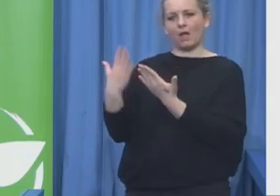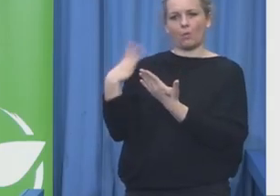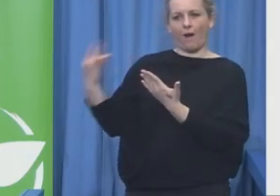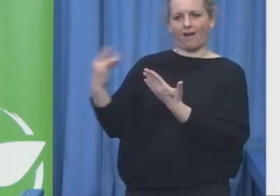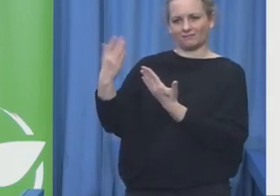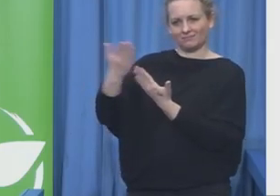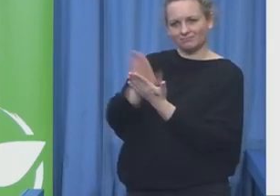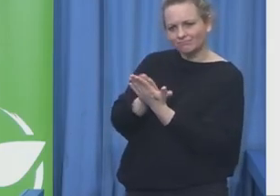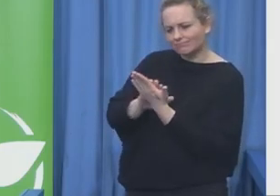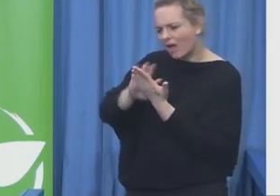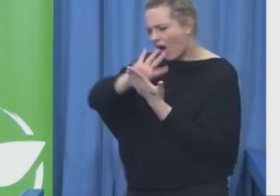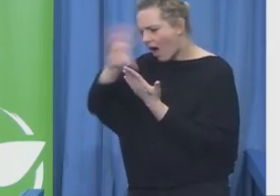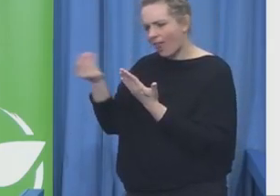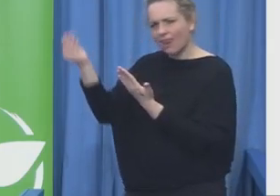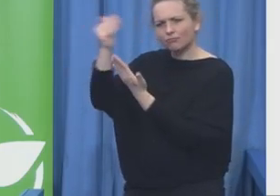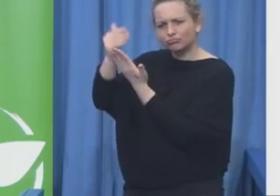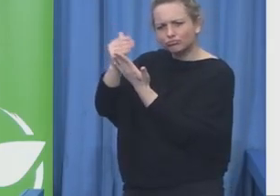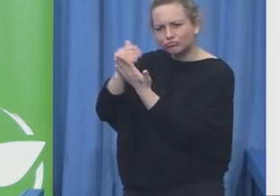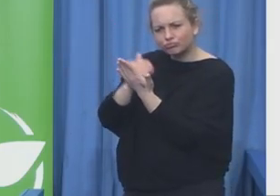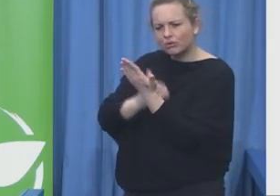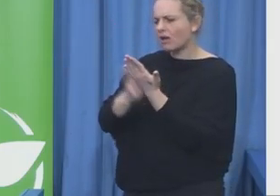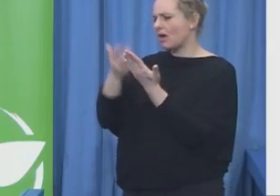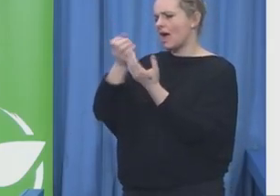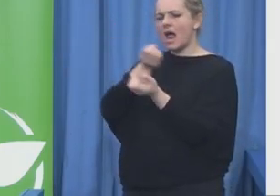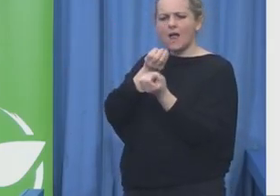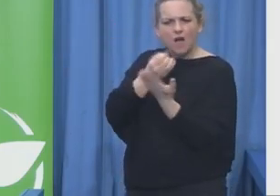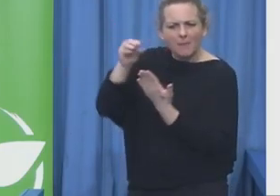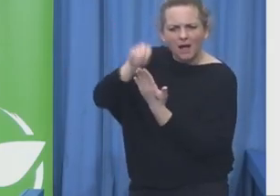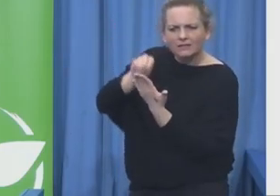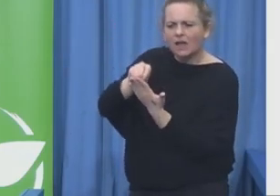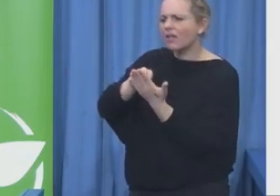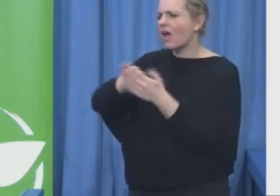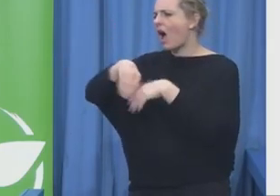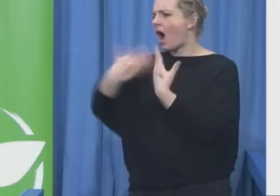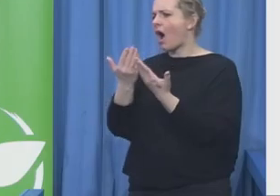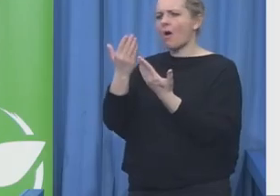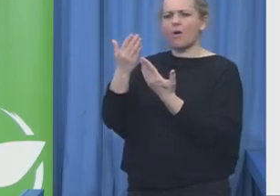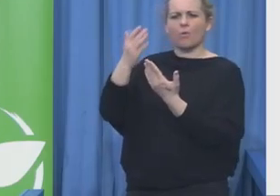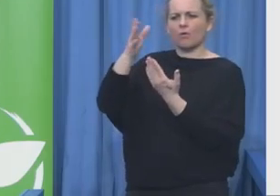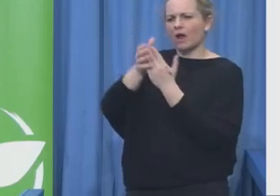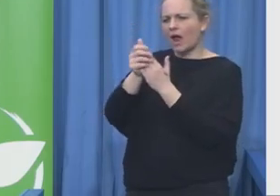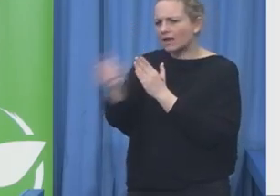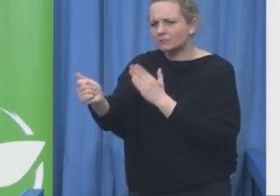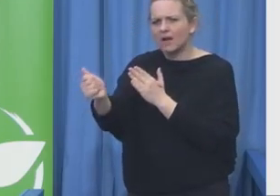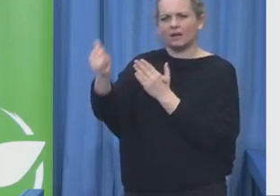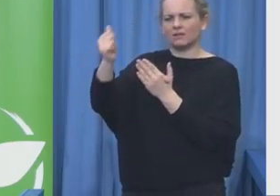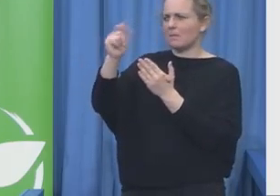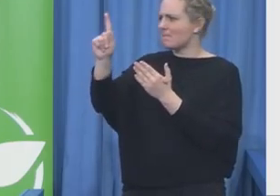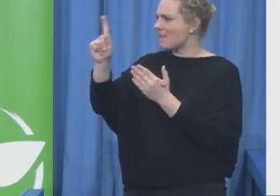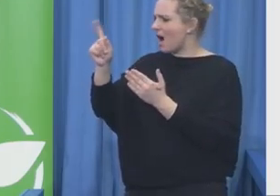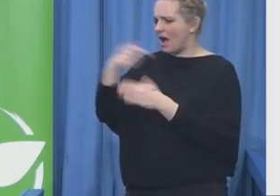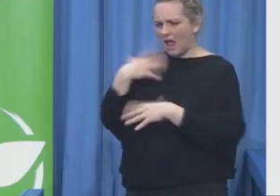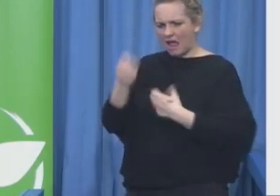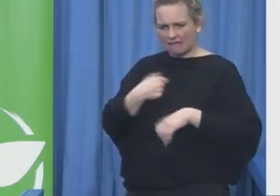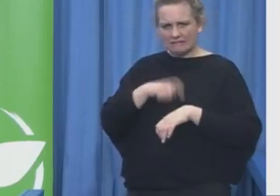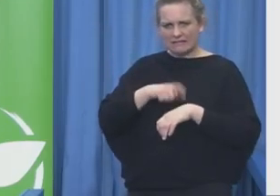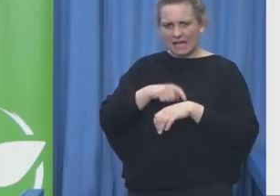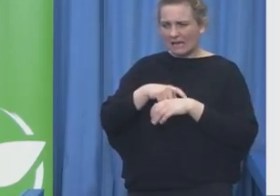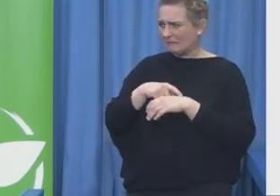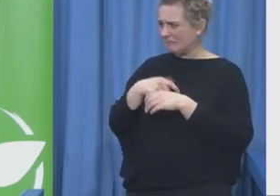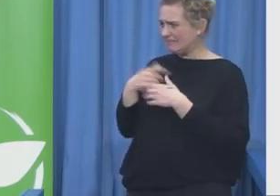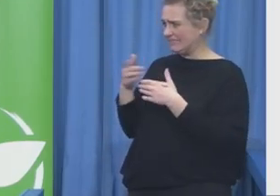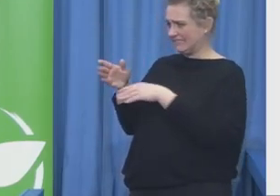interesting research and expertise in that field. We are already running close to the end of our session. I would like to ask